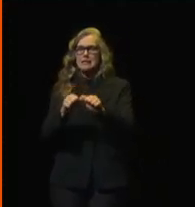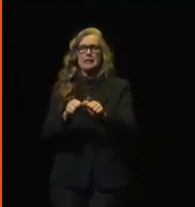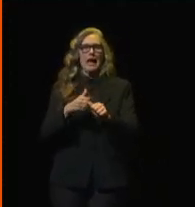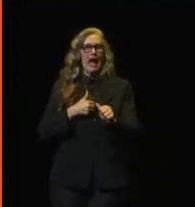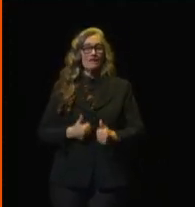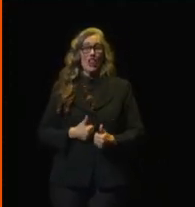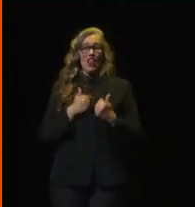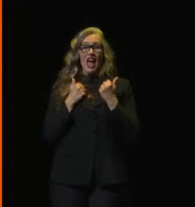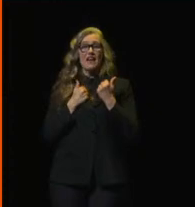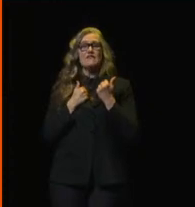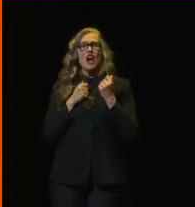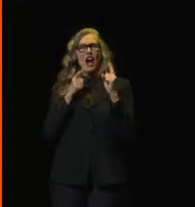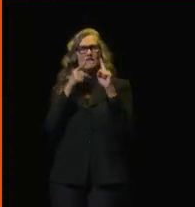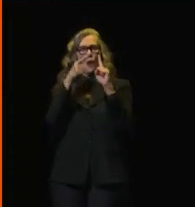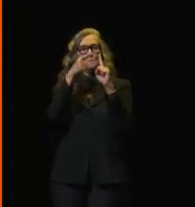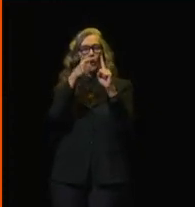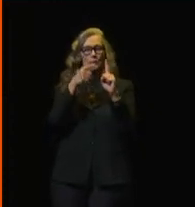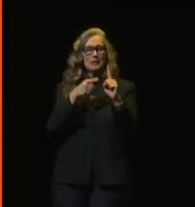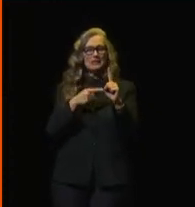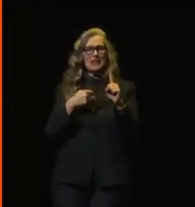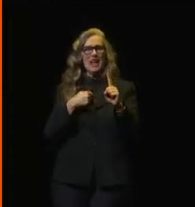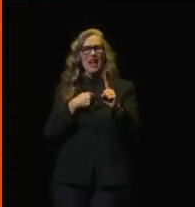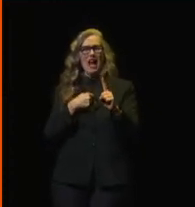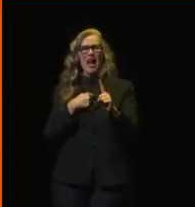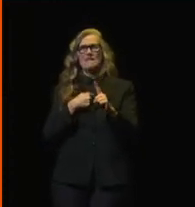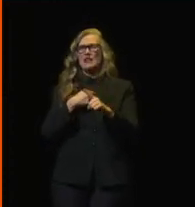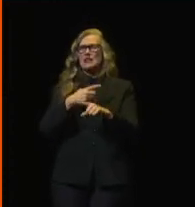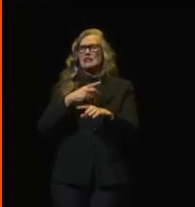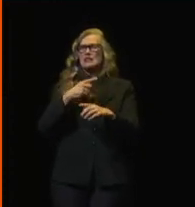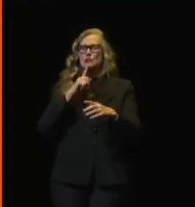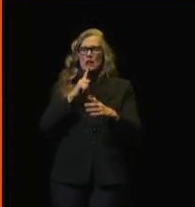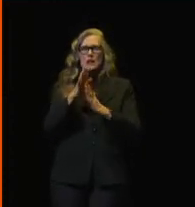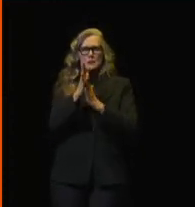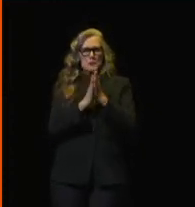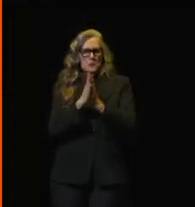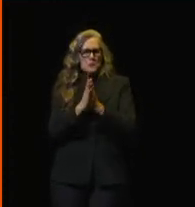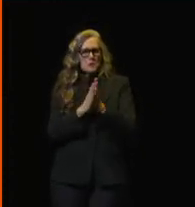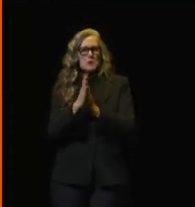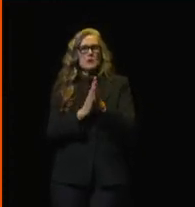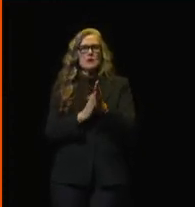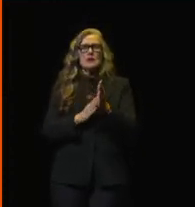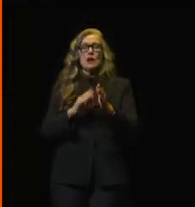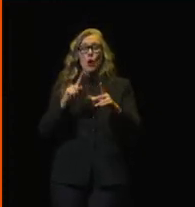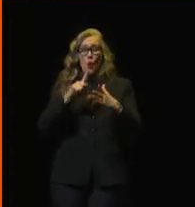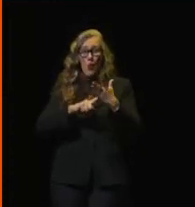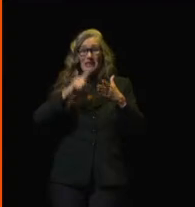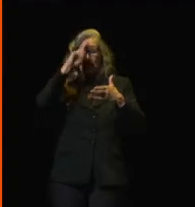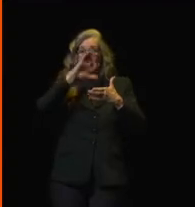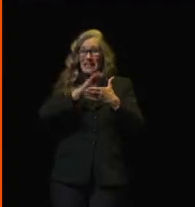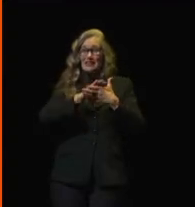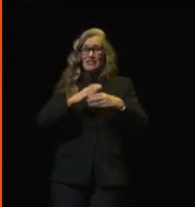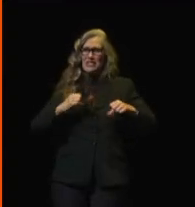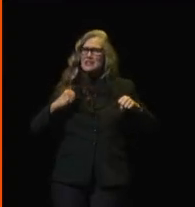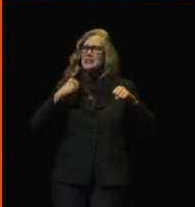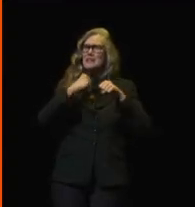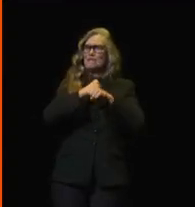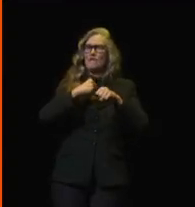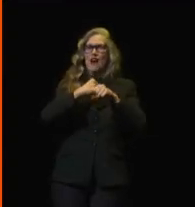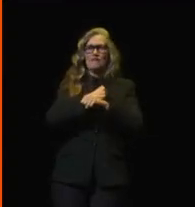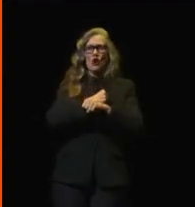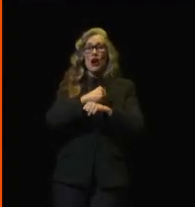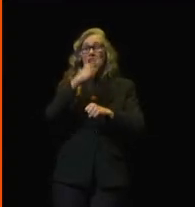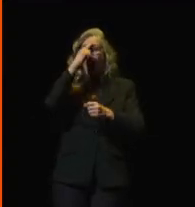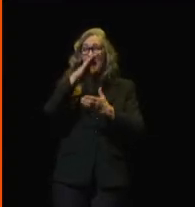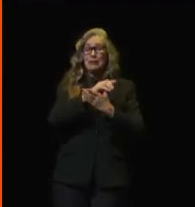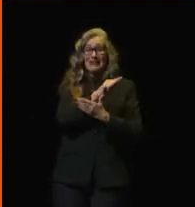fought hard for what he believed in. I admired him, and I was inspired by him. I first